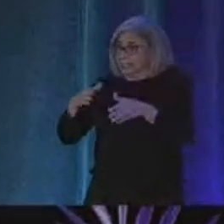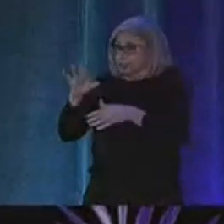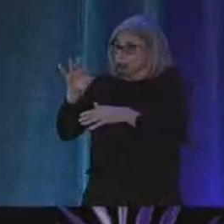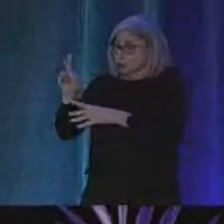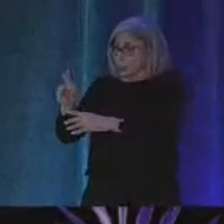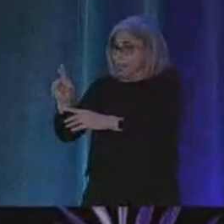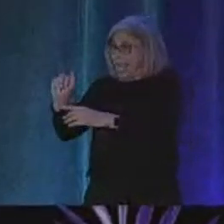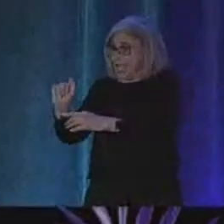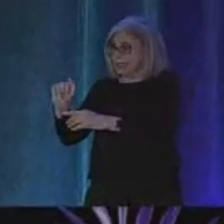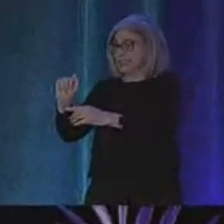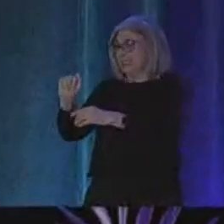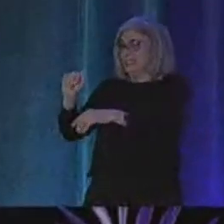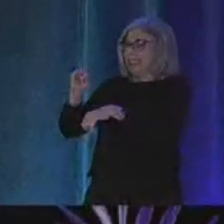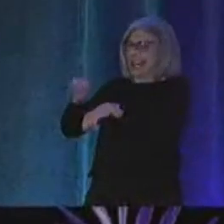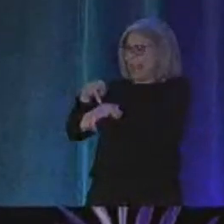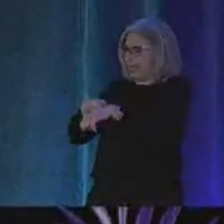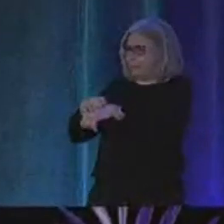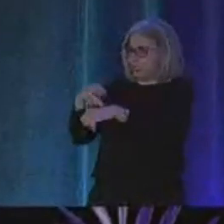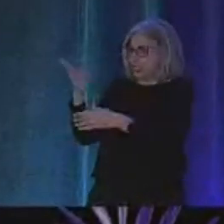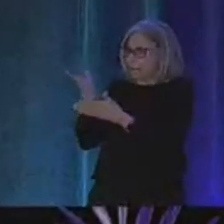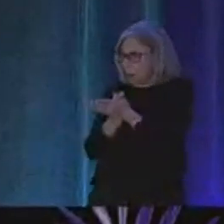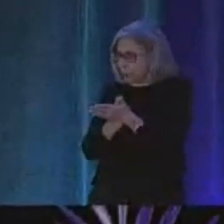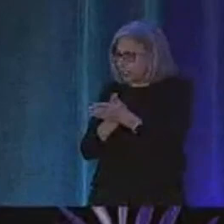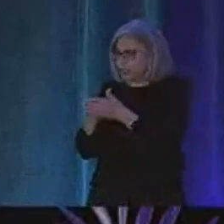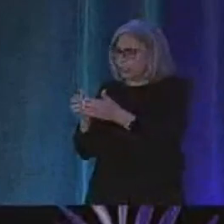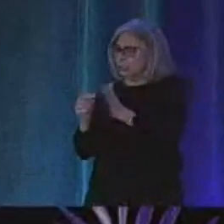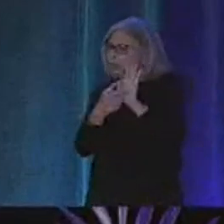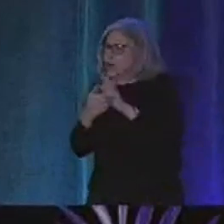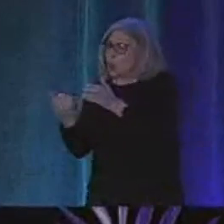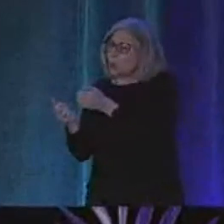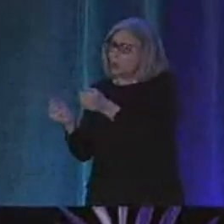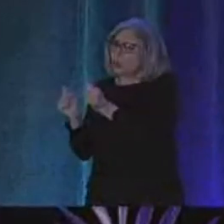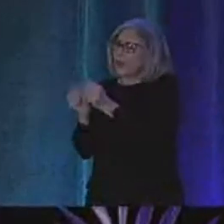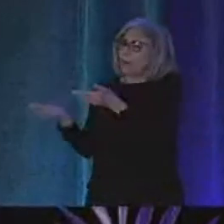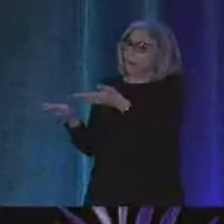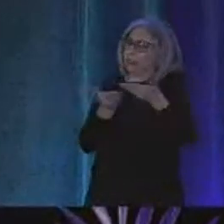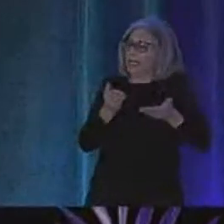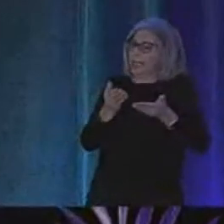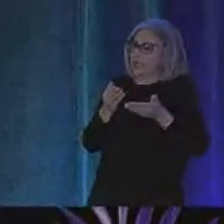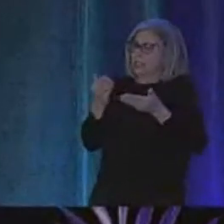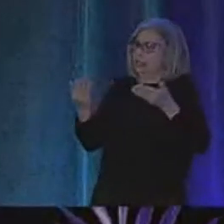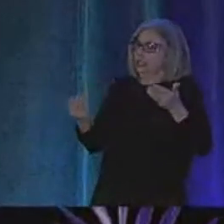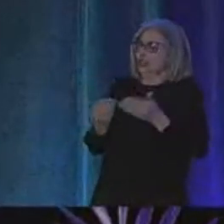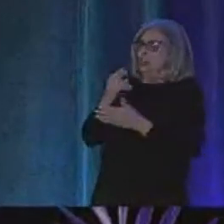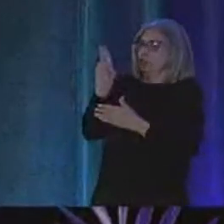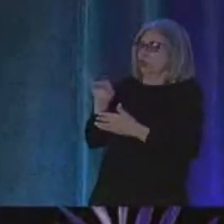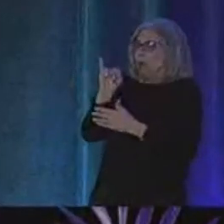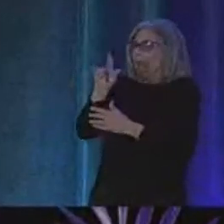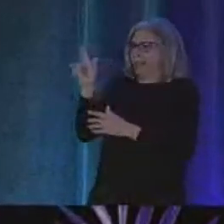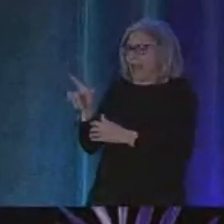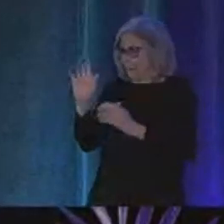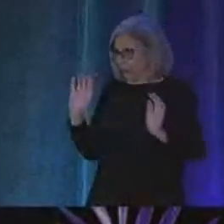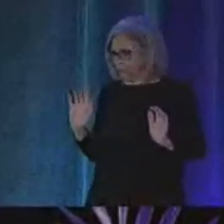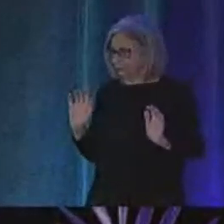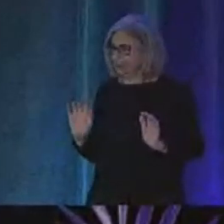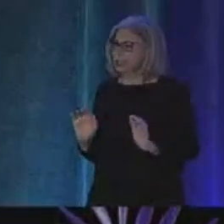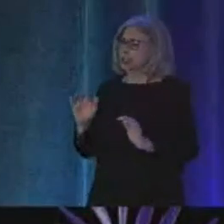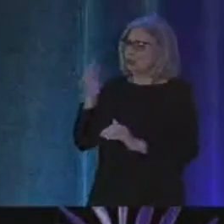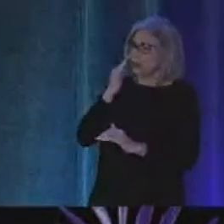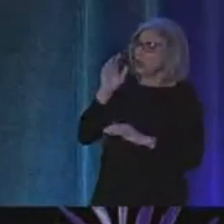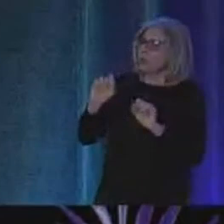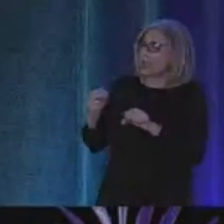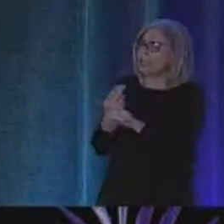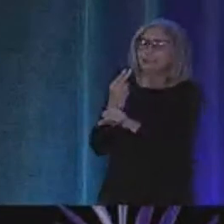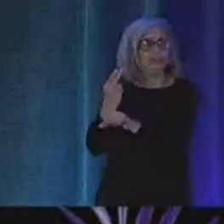to show like what you can get without bringing in any UI component libraries. But you can